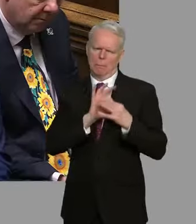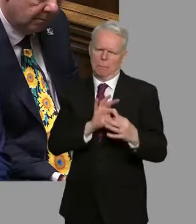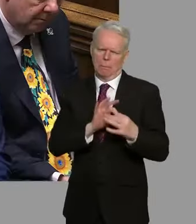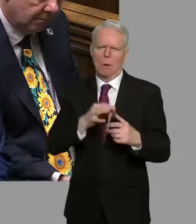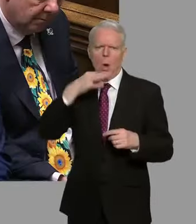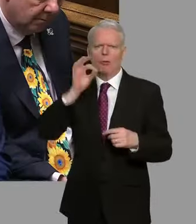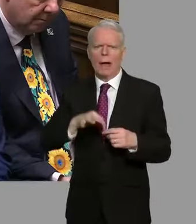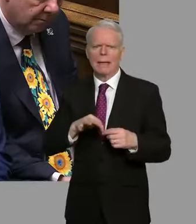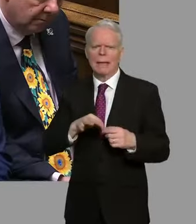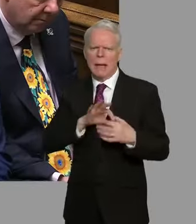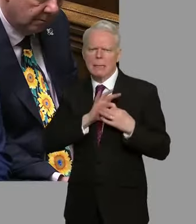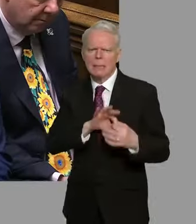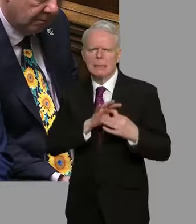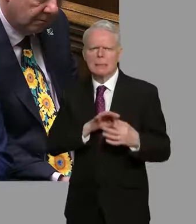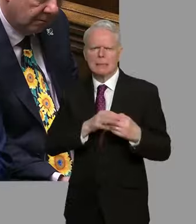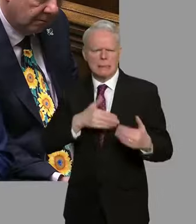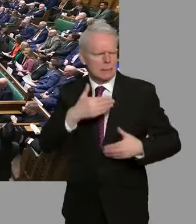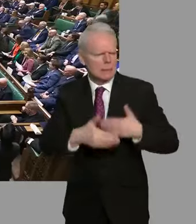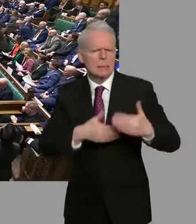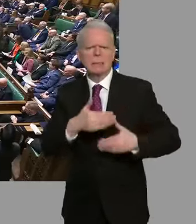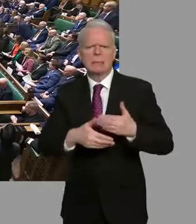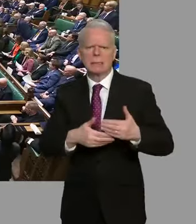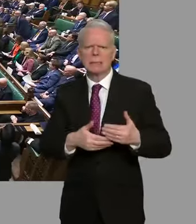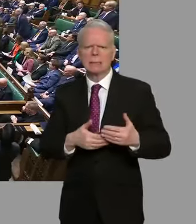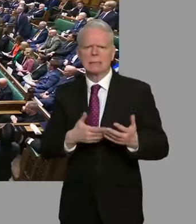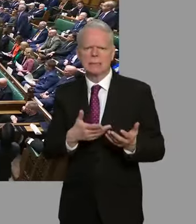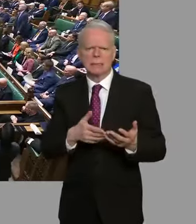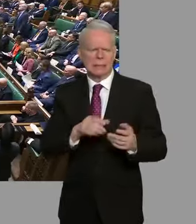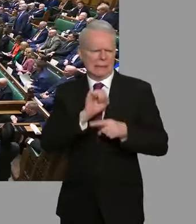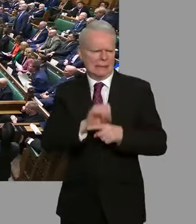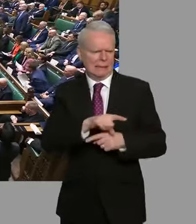better care, and we'll continue to do so. Andy MacDonald.